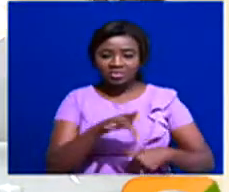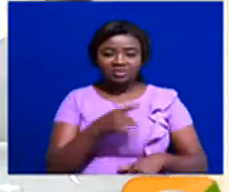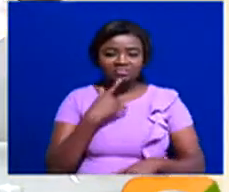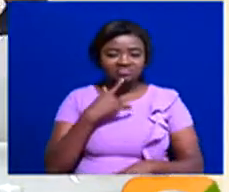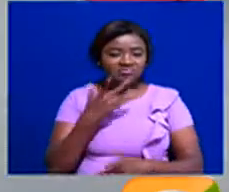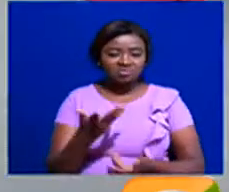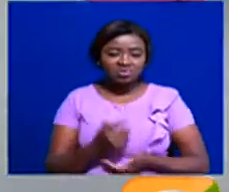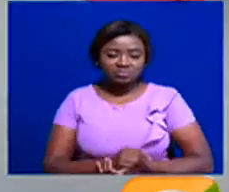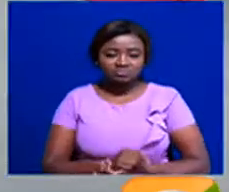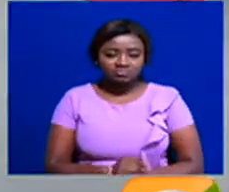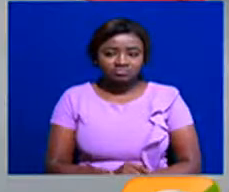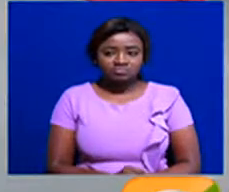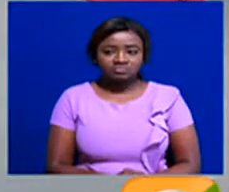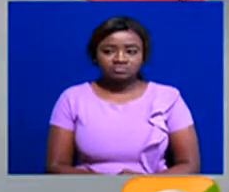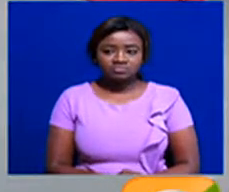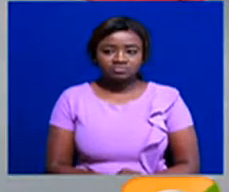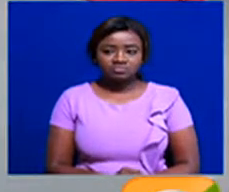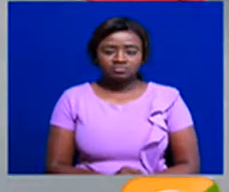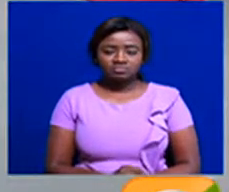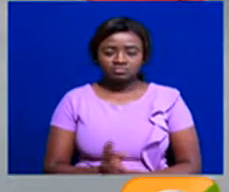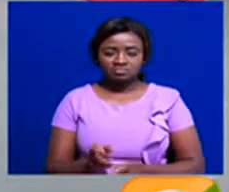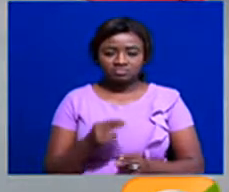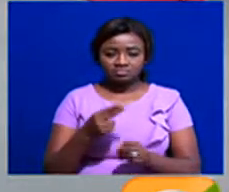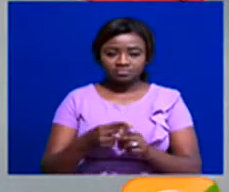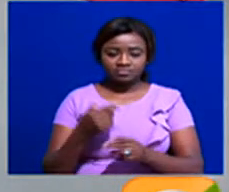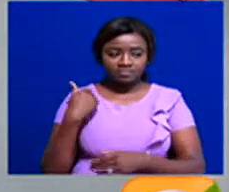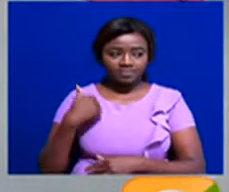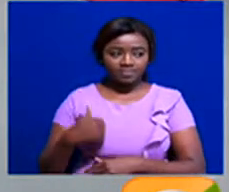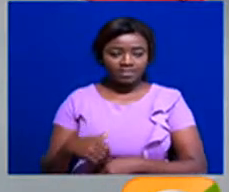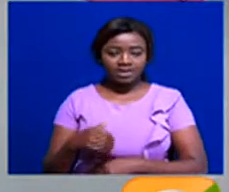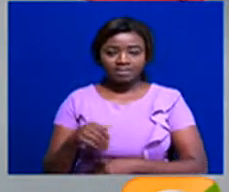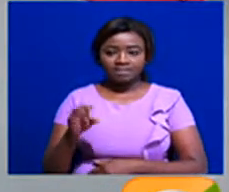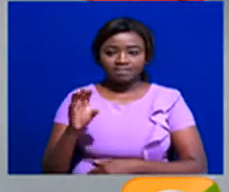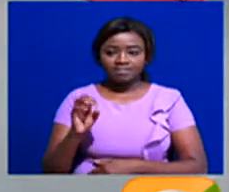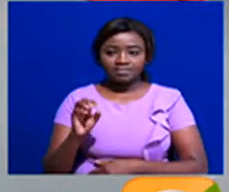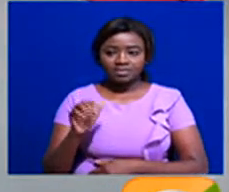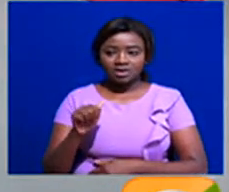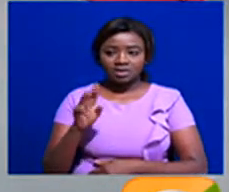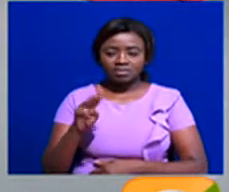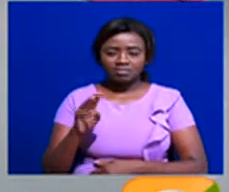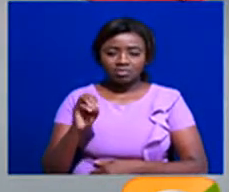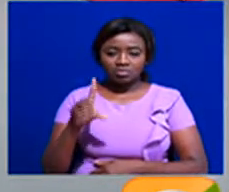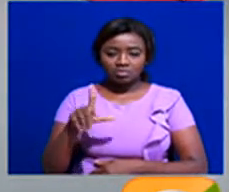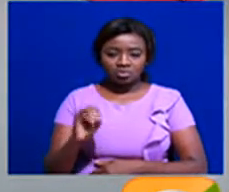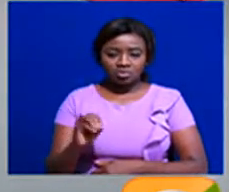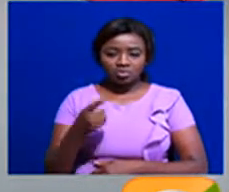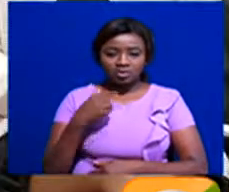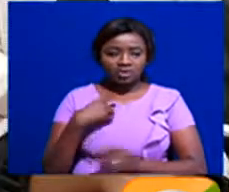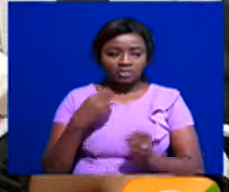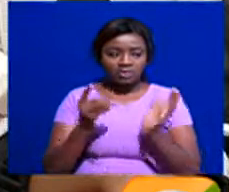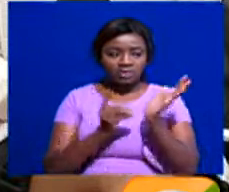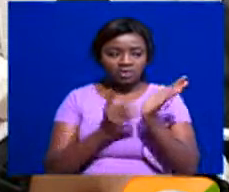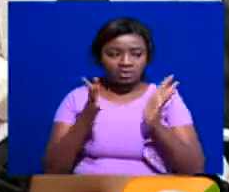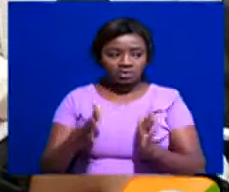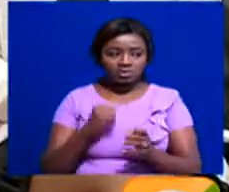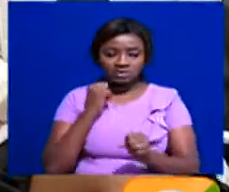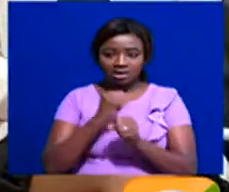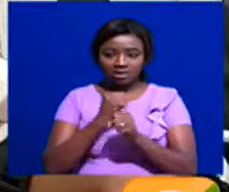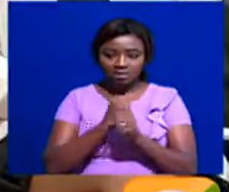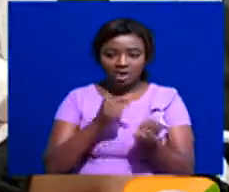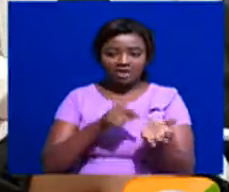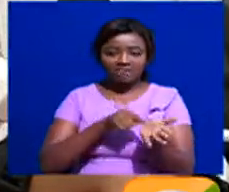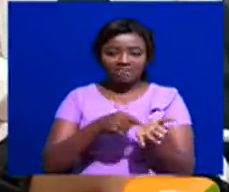say? My name is Dr. Amolo Nadab. I am a pharmacist by profession,